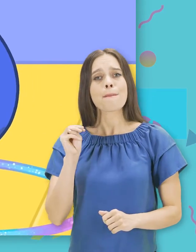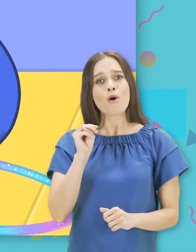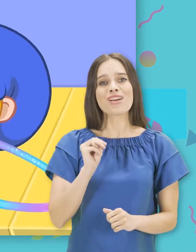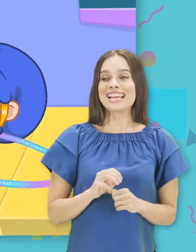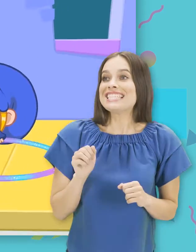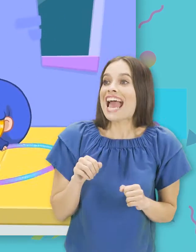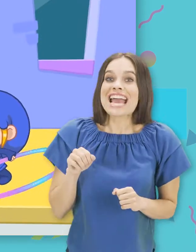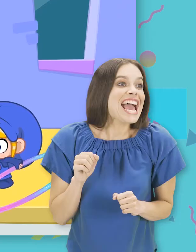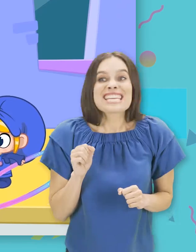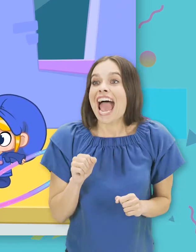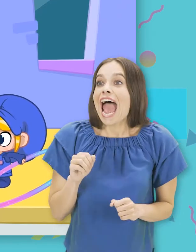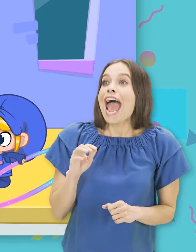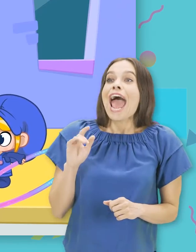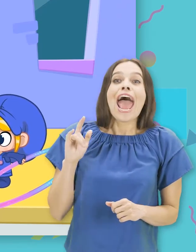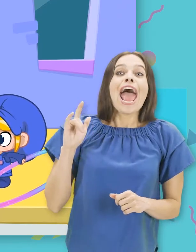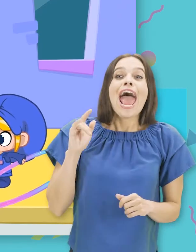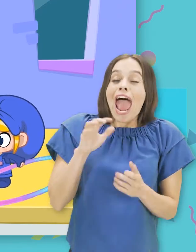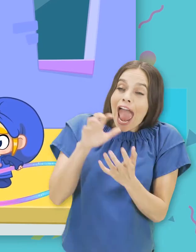Morphle. A,